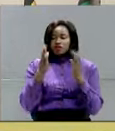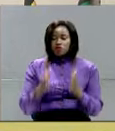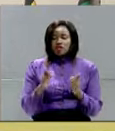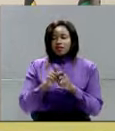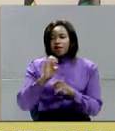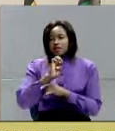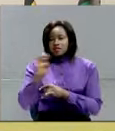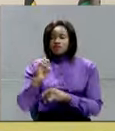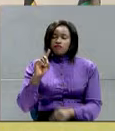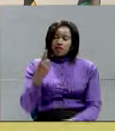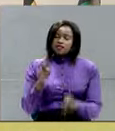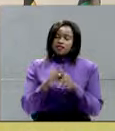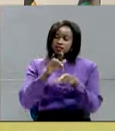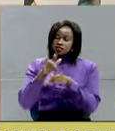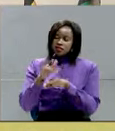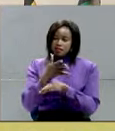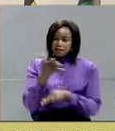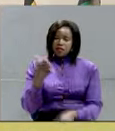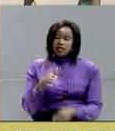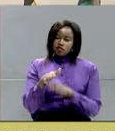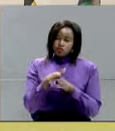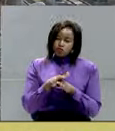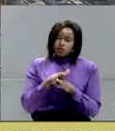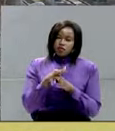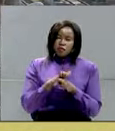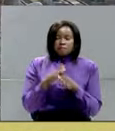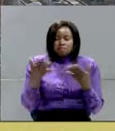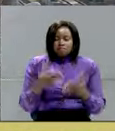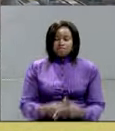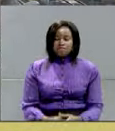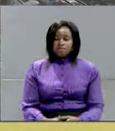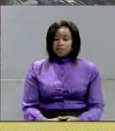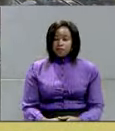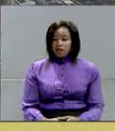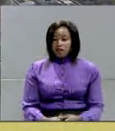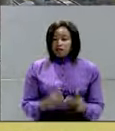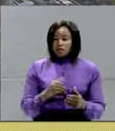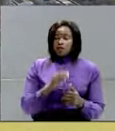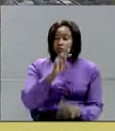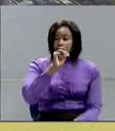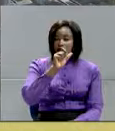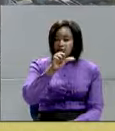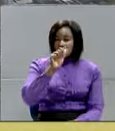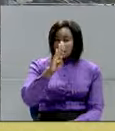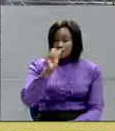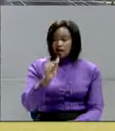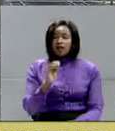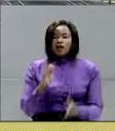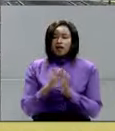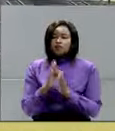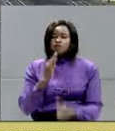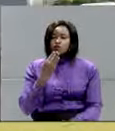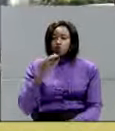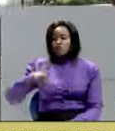first and sensitize them slowly, and they come in. The Malaba and Busia one-stop border posts located on the